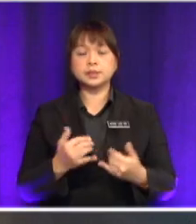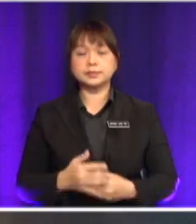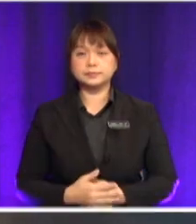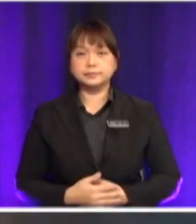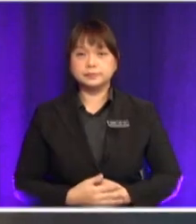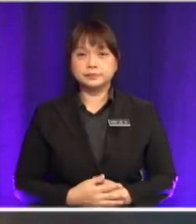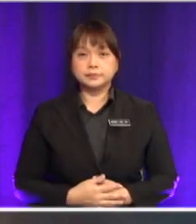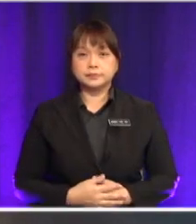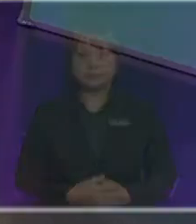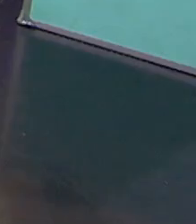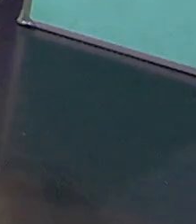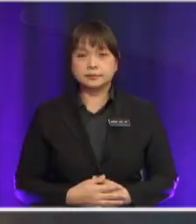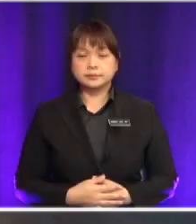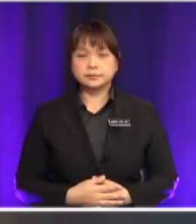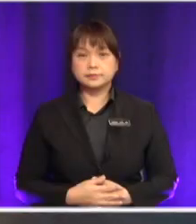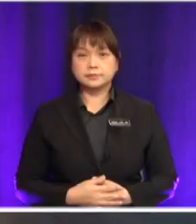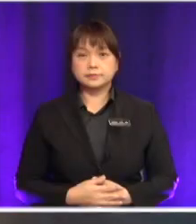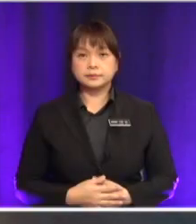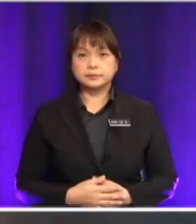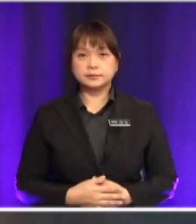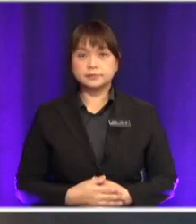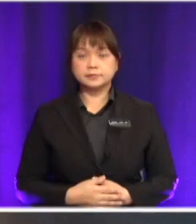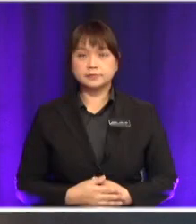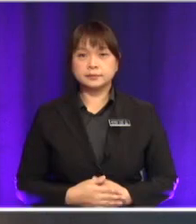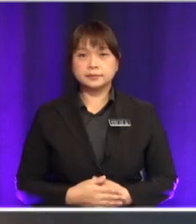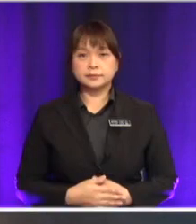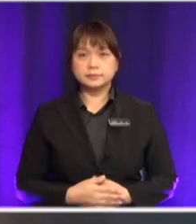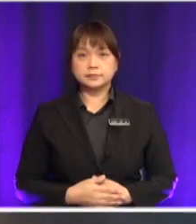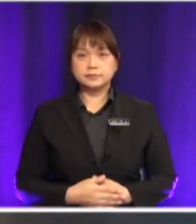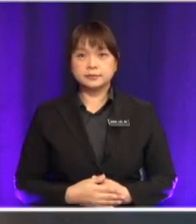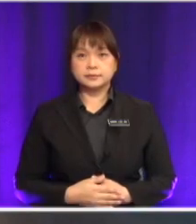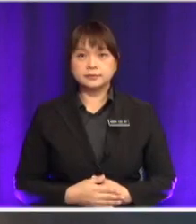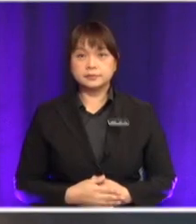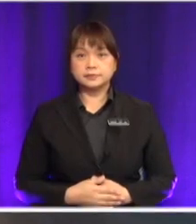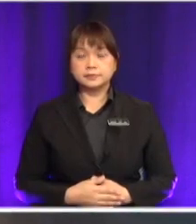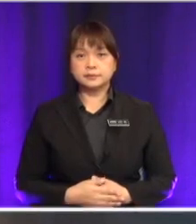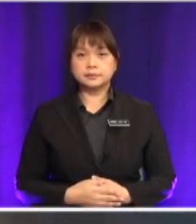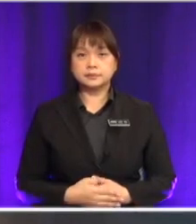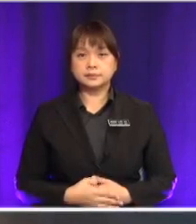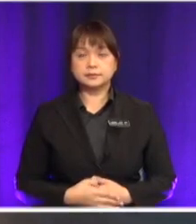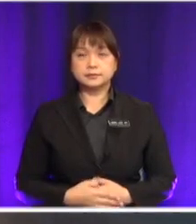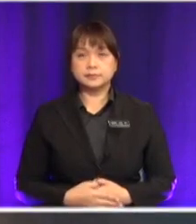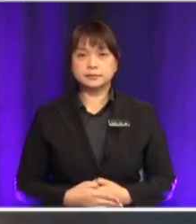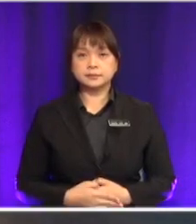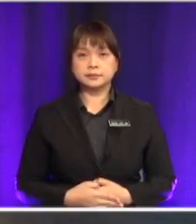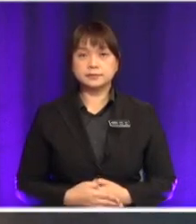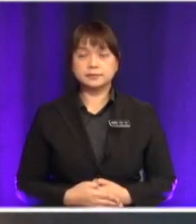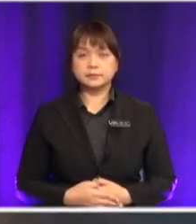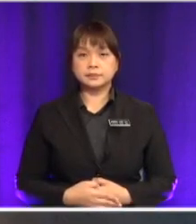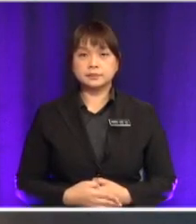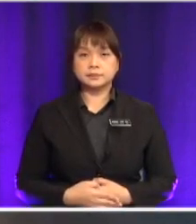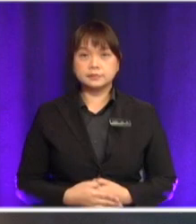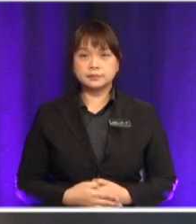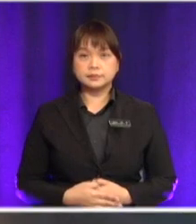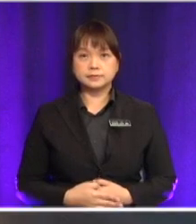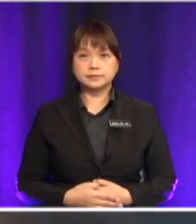good and very effective class monitor. She arranged everything for me. Yes. Oh, the class monitor must have come from the past. I see